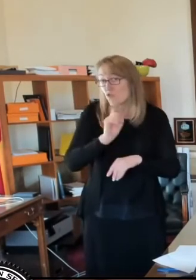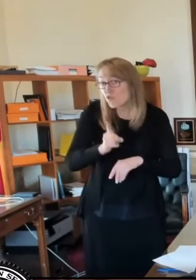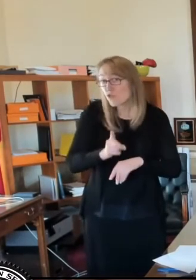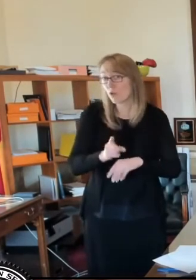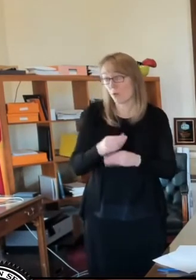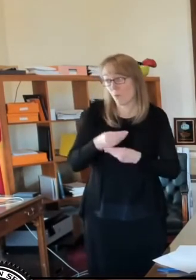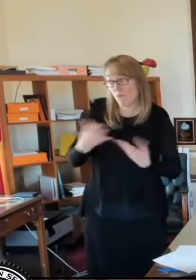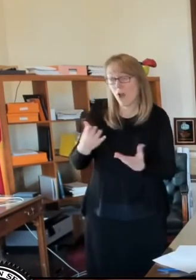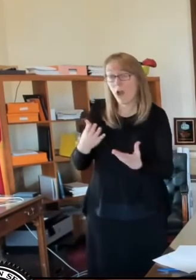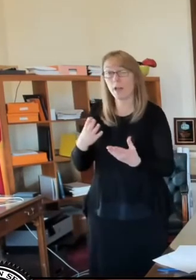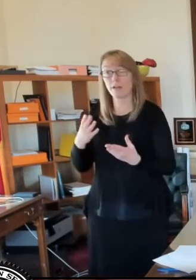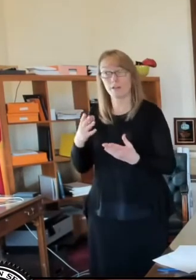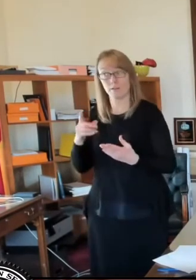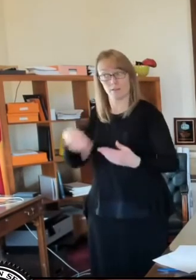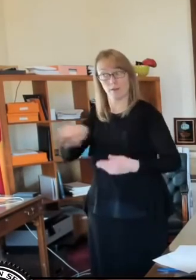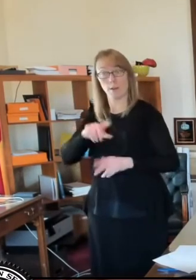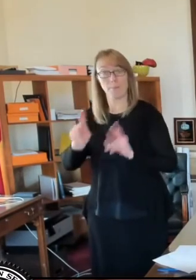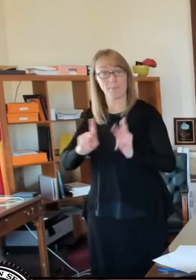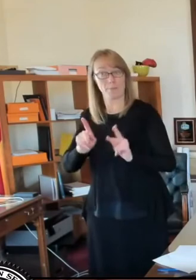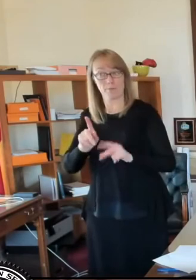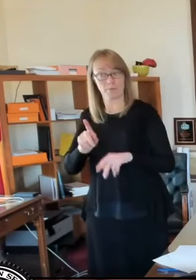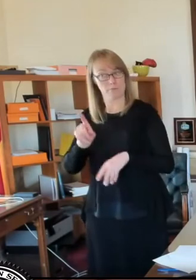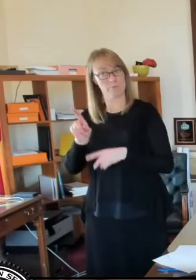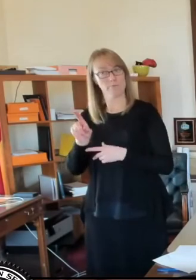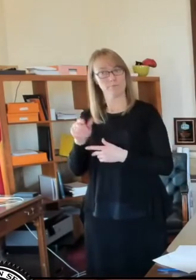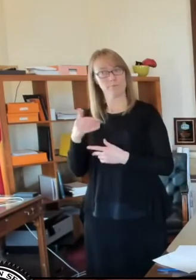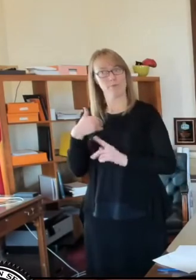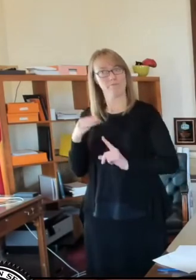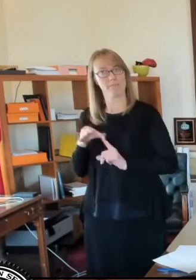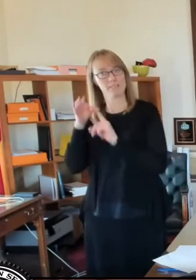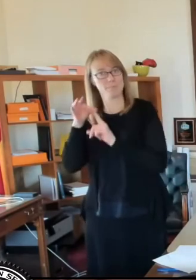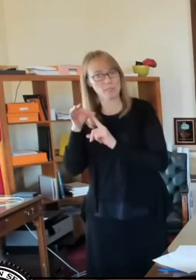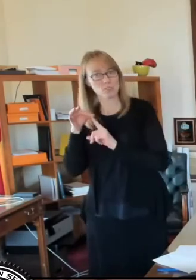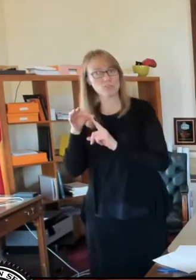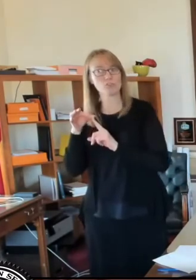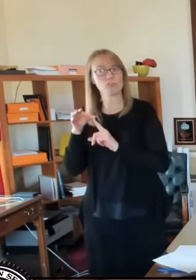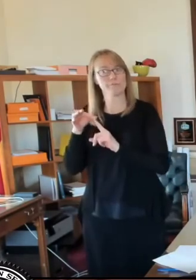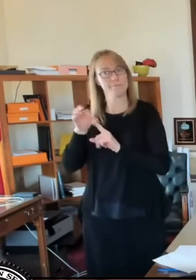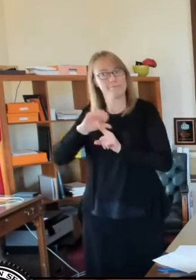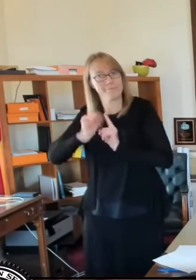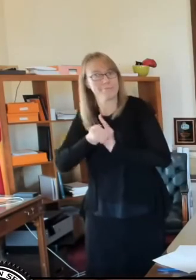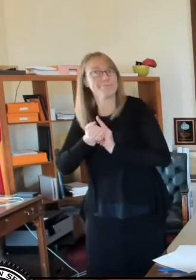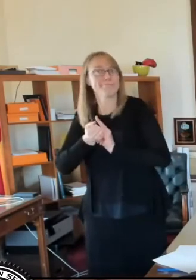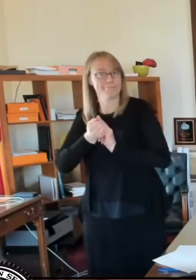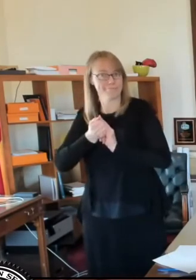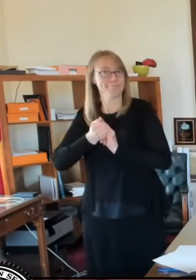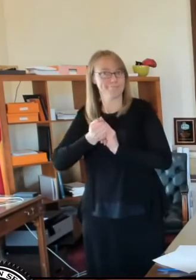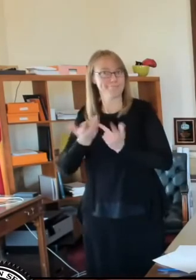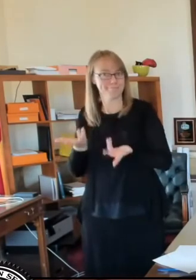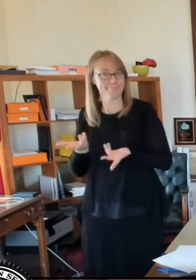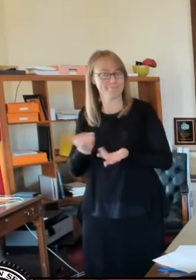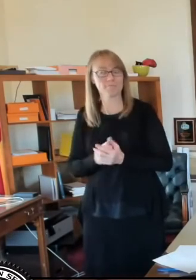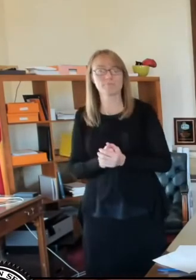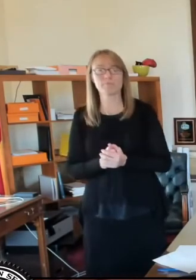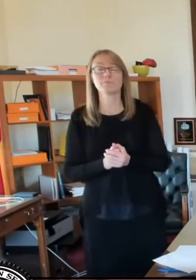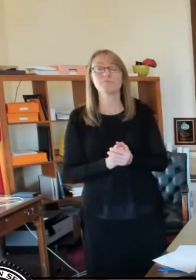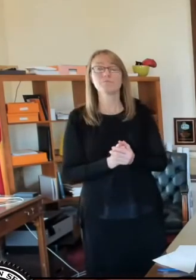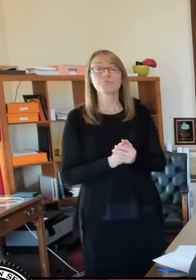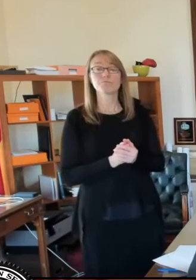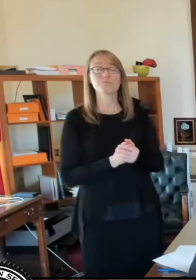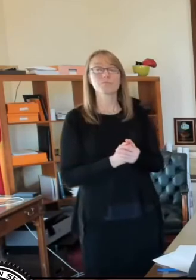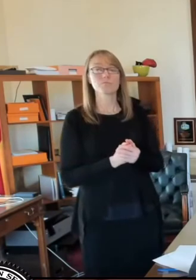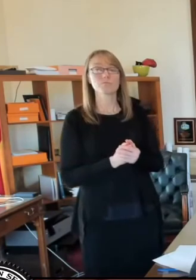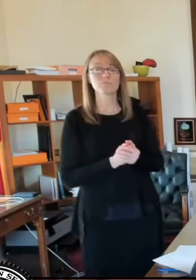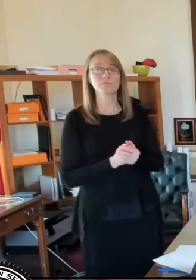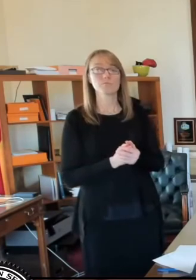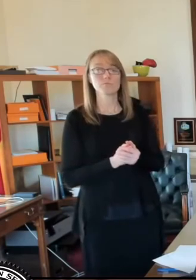we'll be working with our federally qualified health centers. Right now, the vaccine is at hospitals, but it will be at